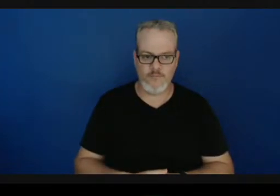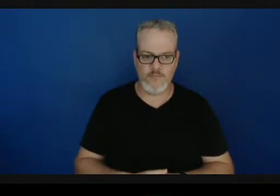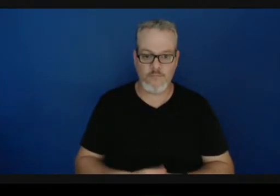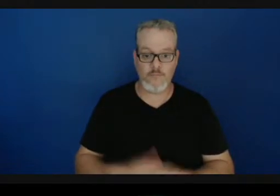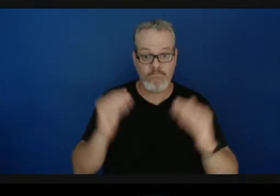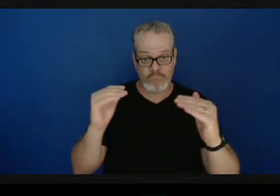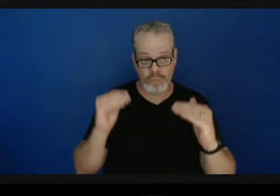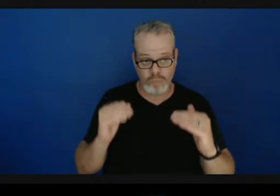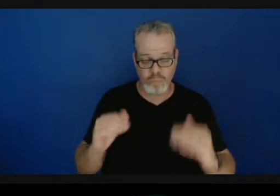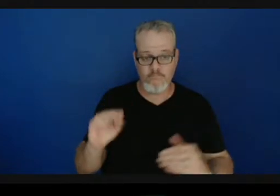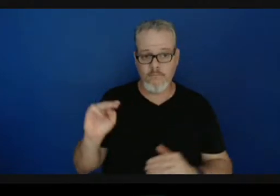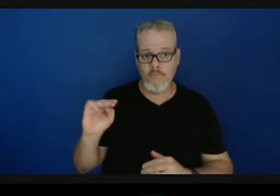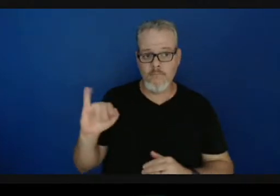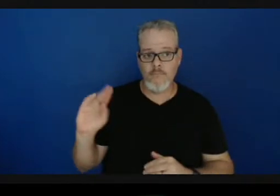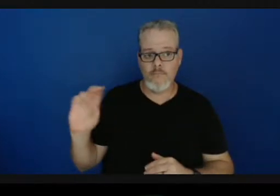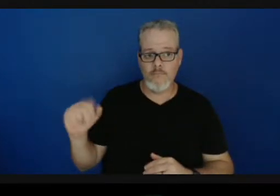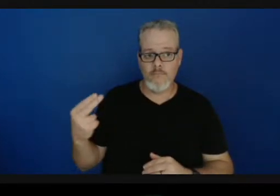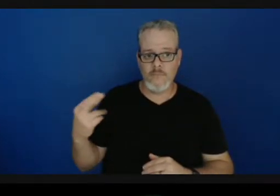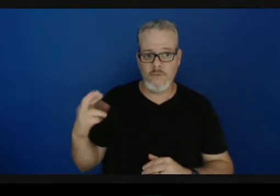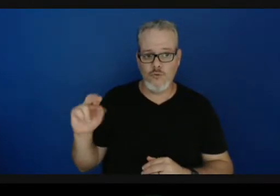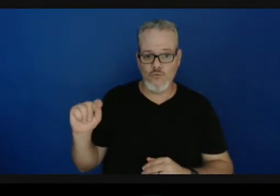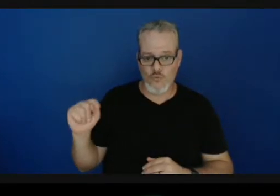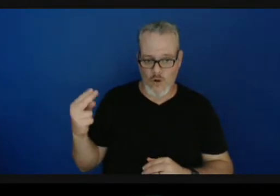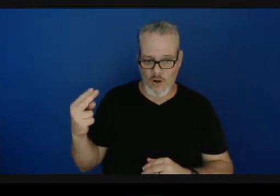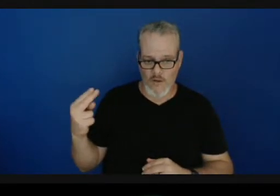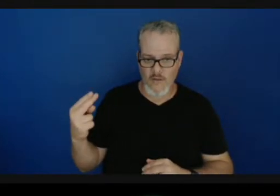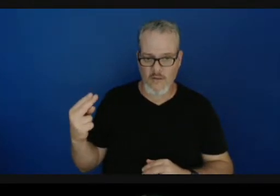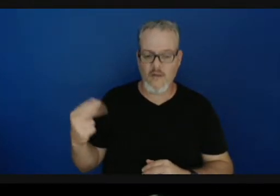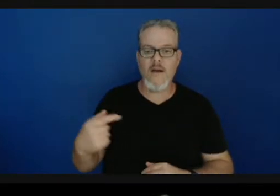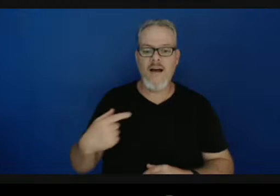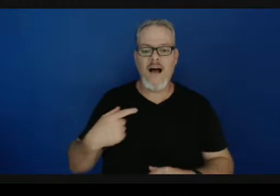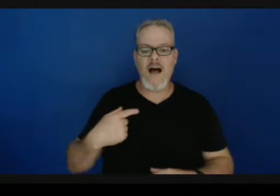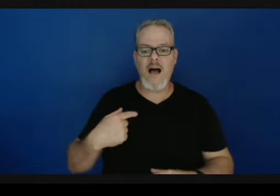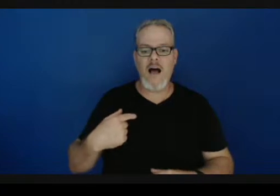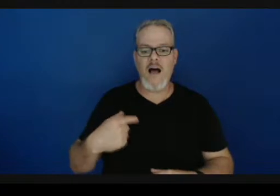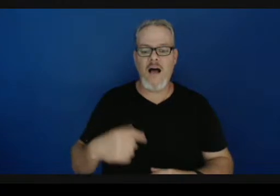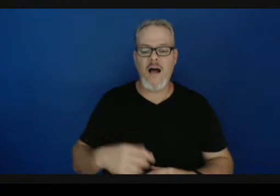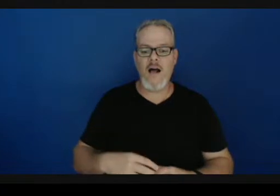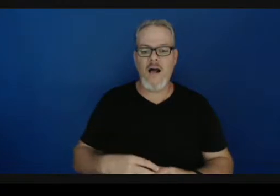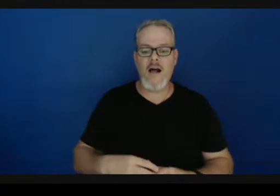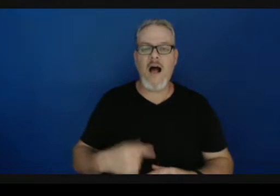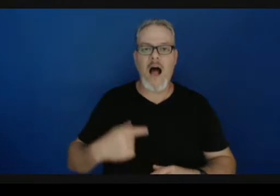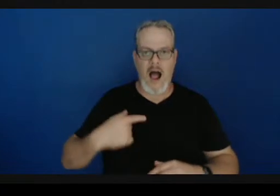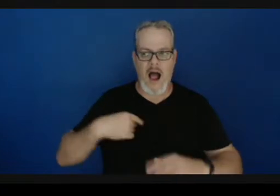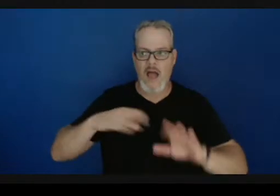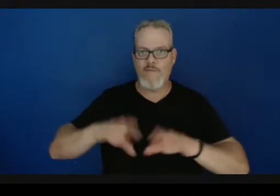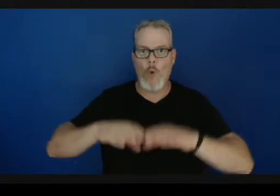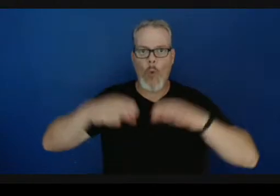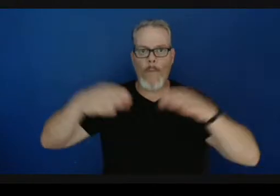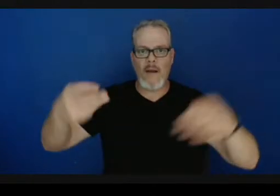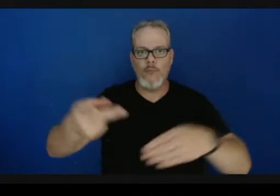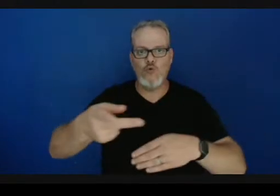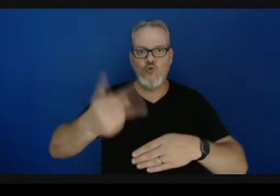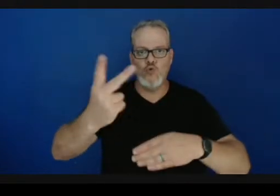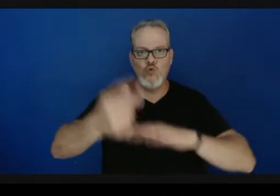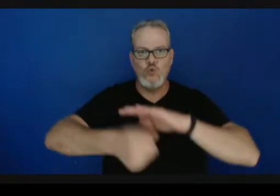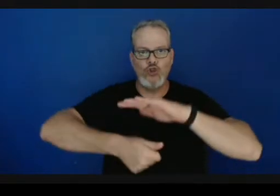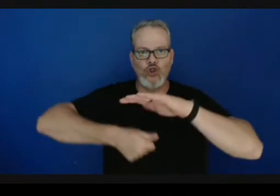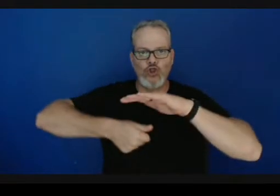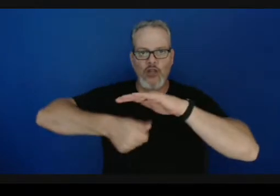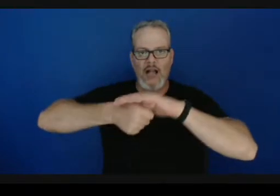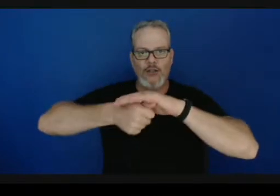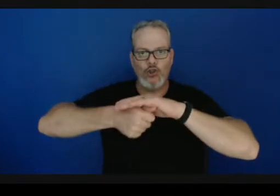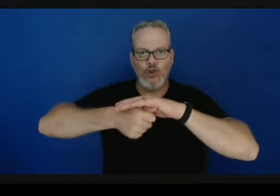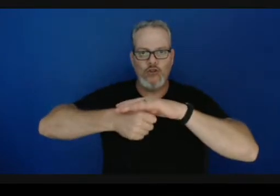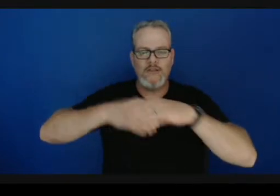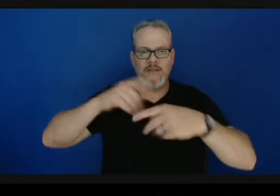Roth. Have opened up 2 shelters, one in Ka'u at the Ka'u